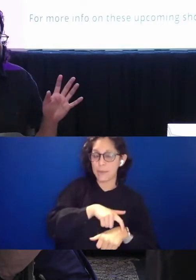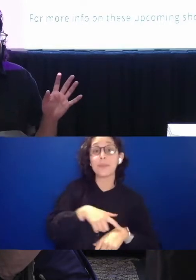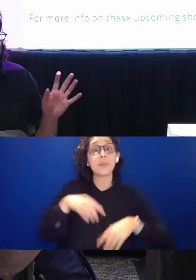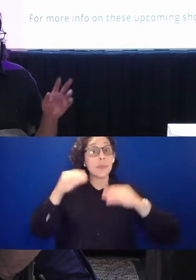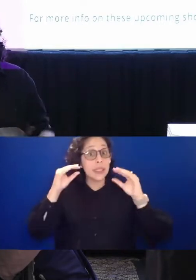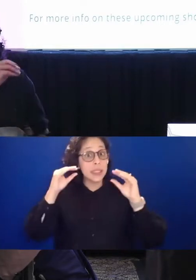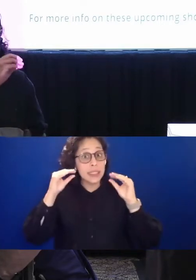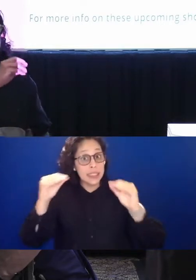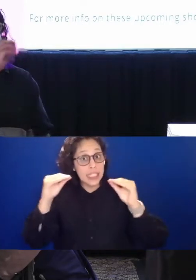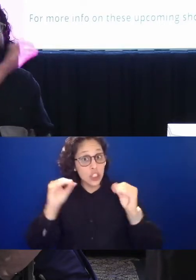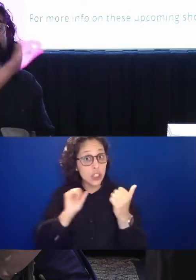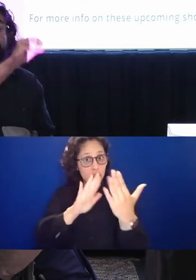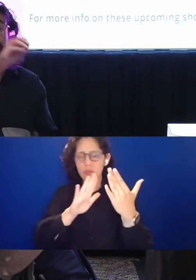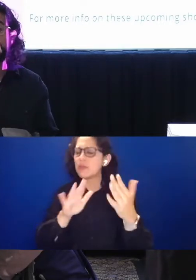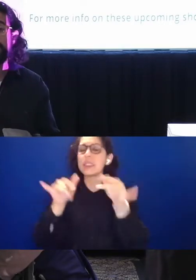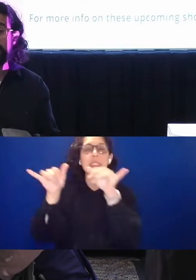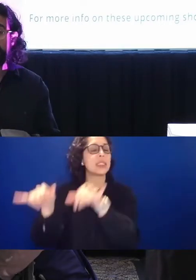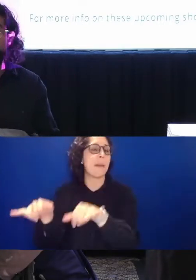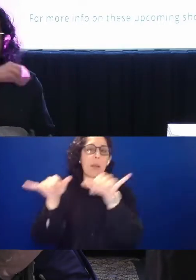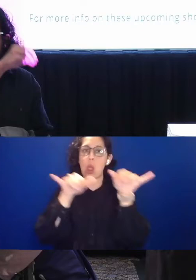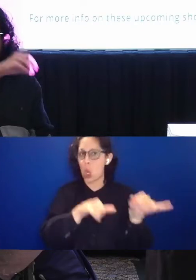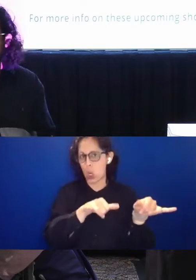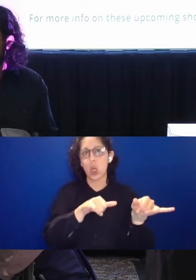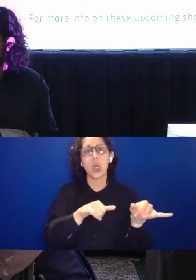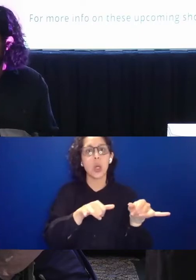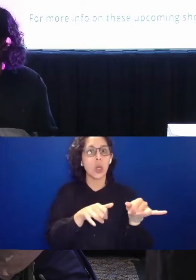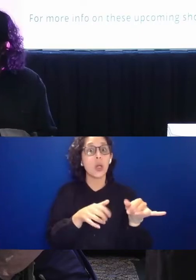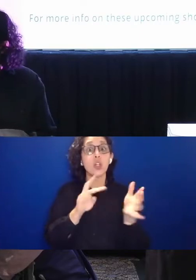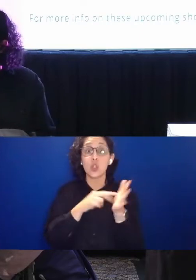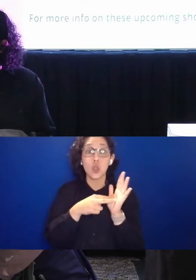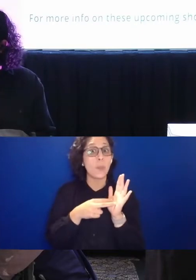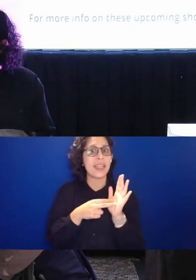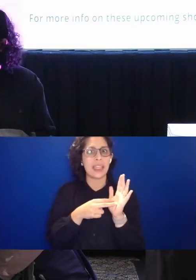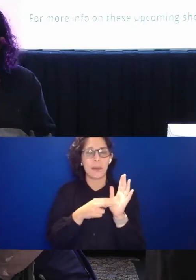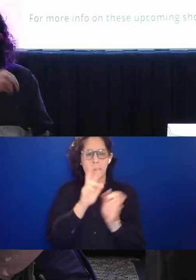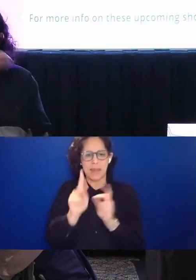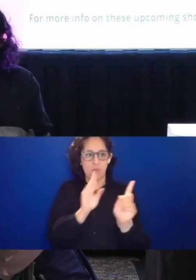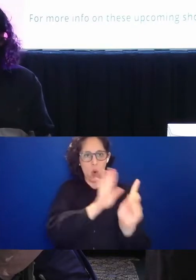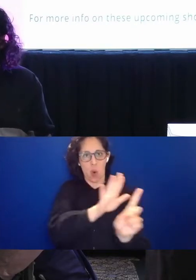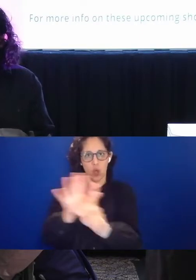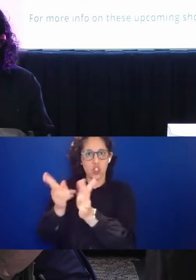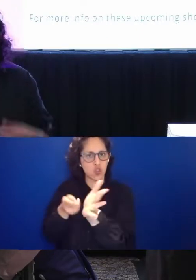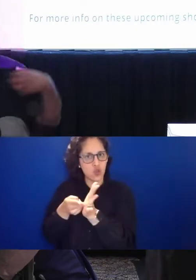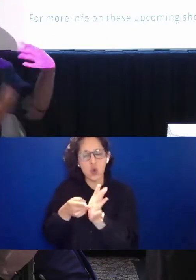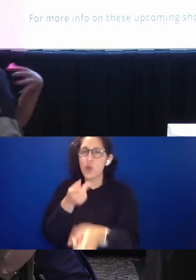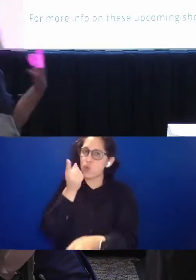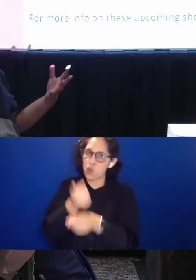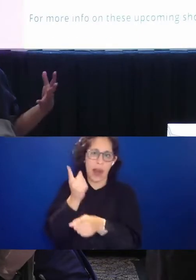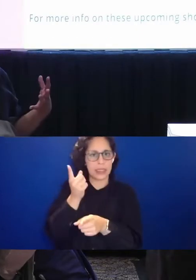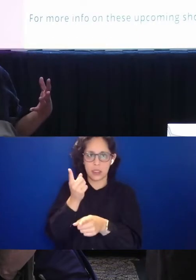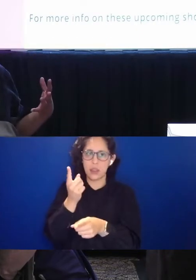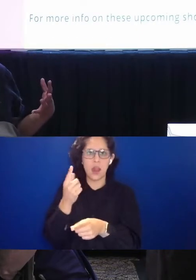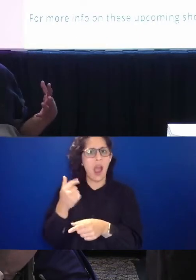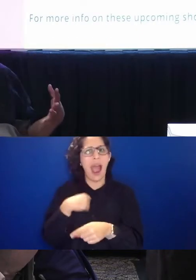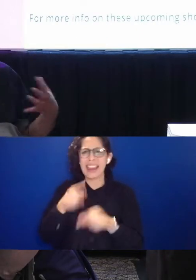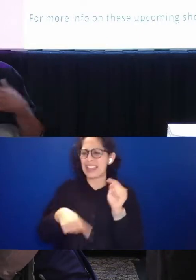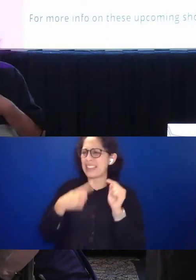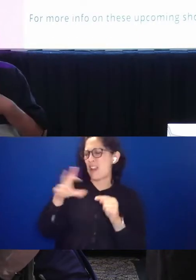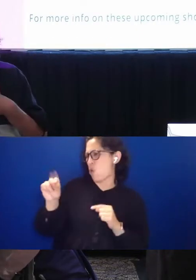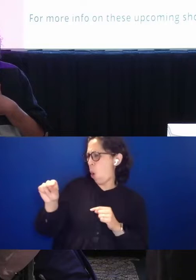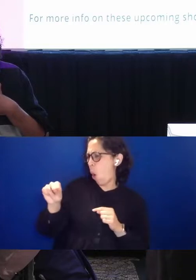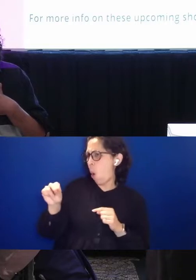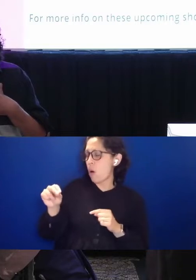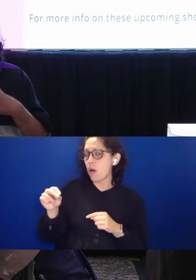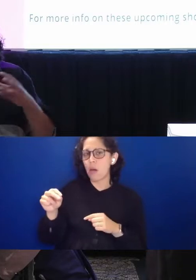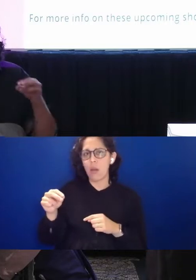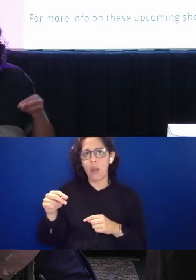such a joy. And that way, everyone gets to, their truth is always right. You cannot take away the fact that I see blue. It's